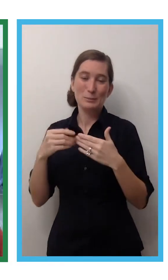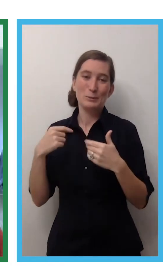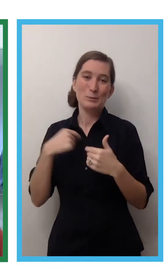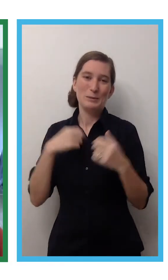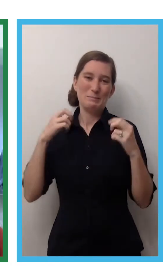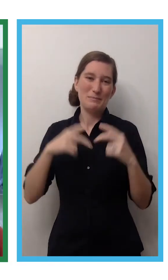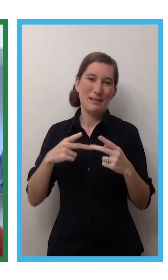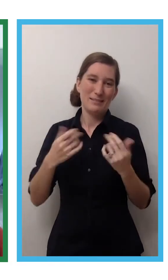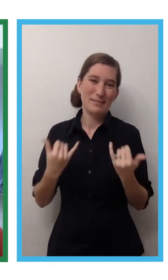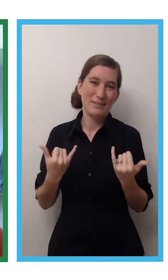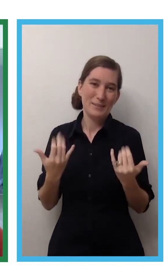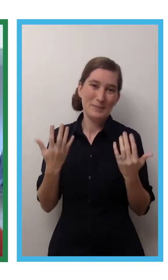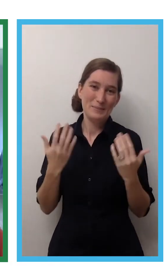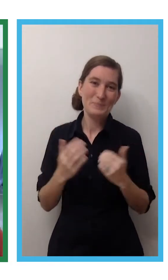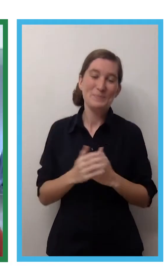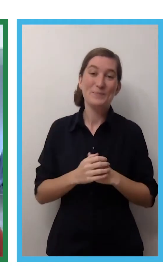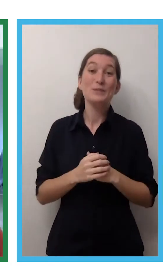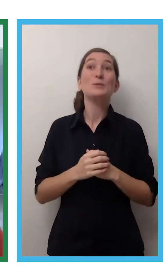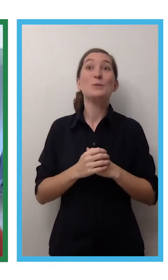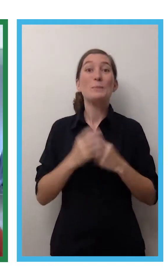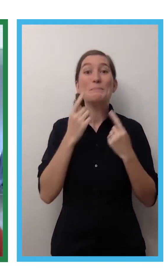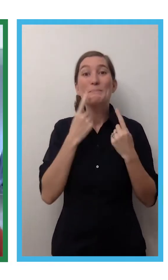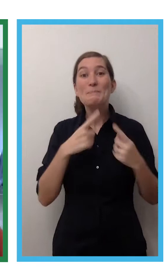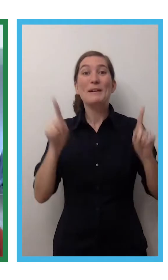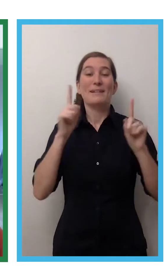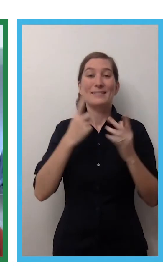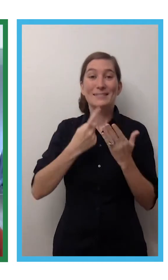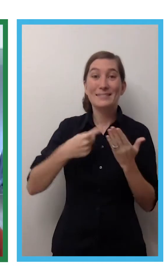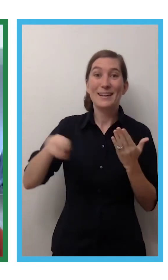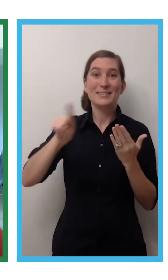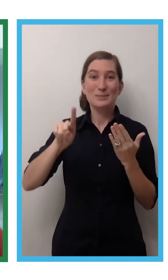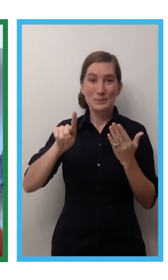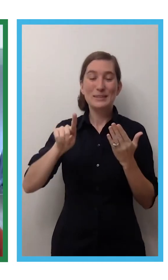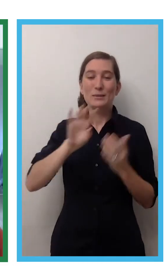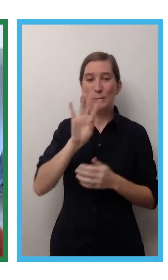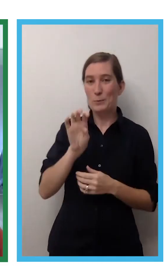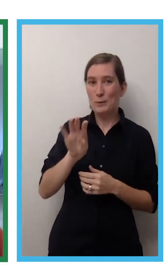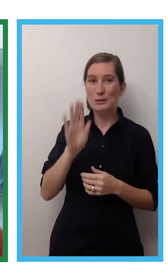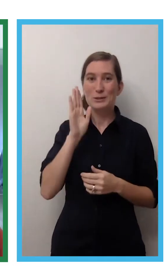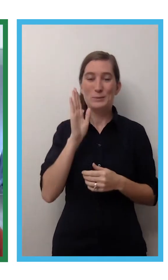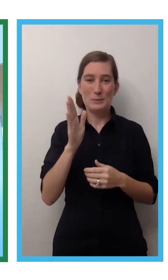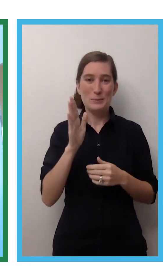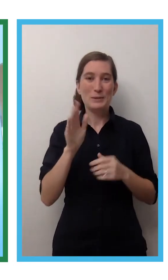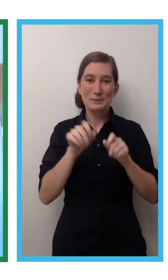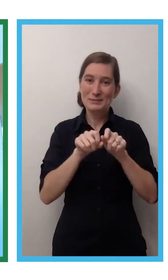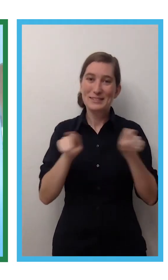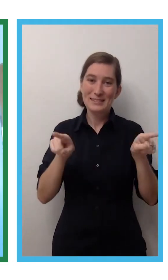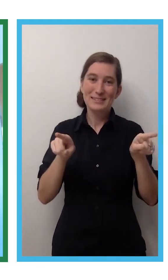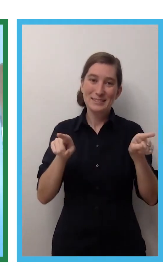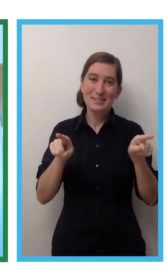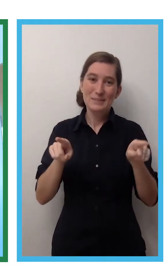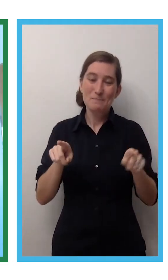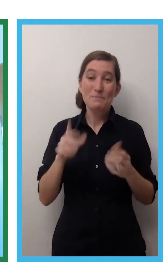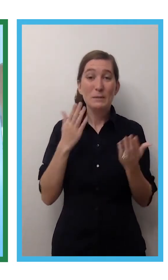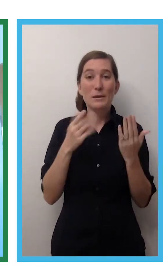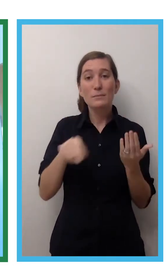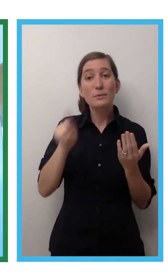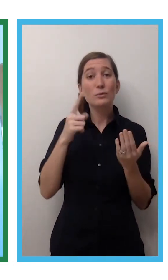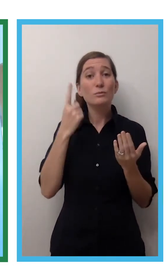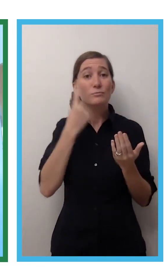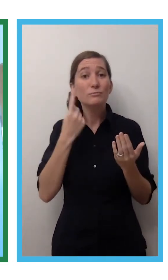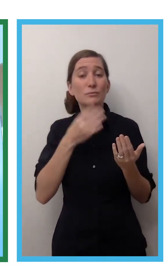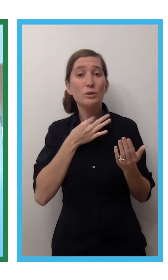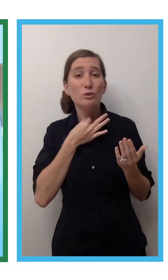are releasing our questionnaire. And you may wonder what Project Vent is. And it is a research project. It's pretty much